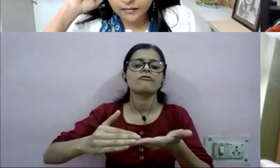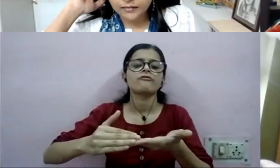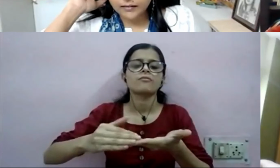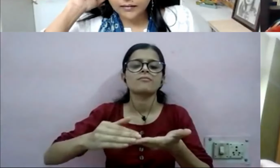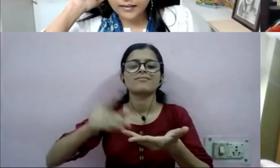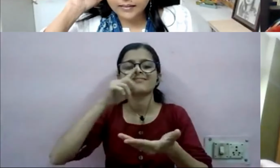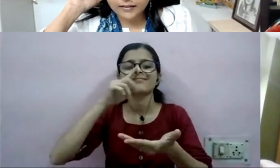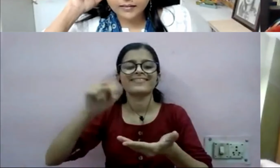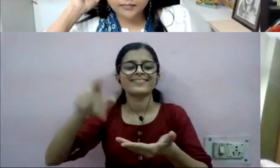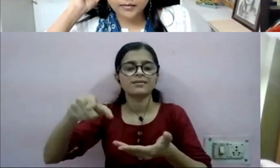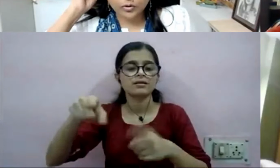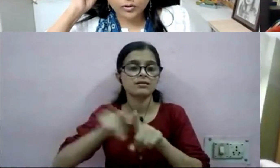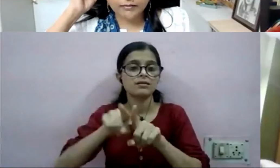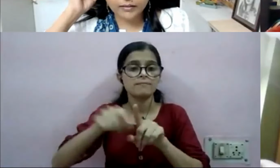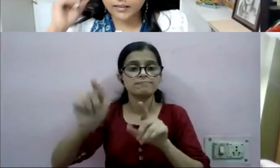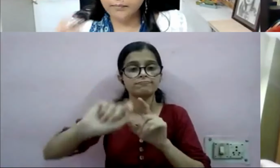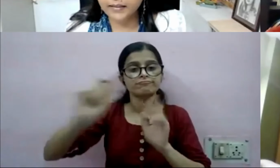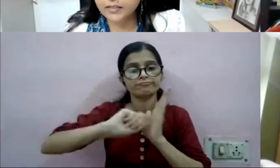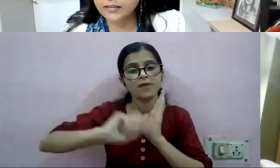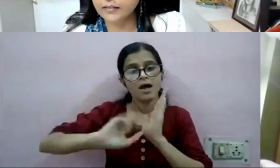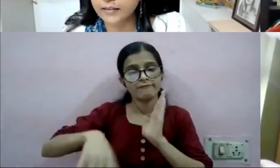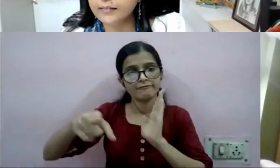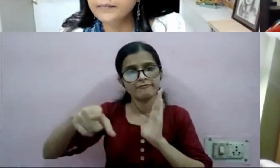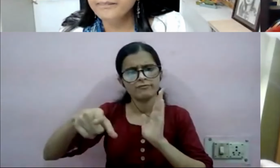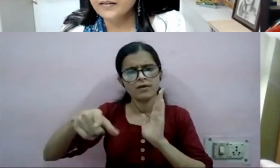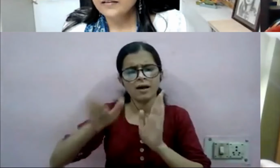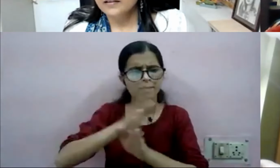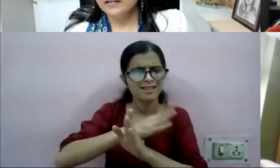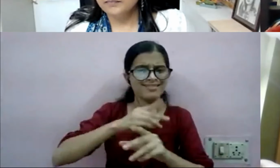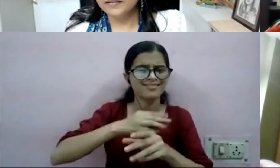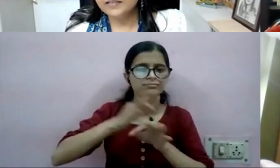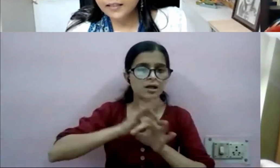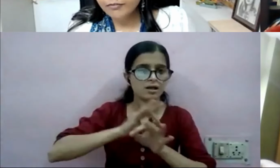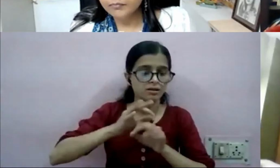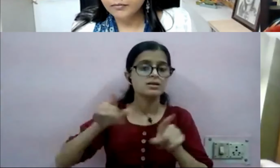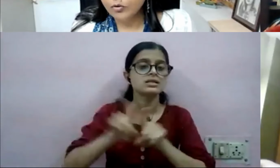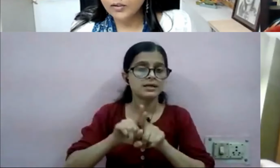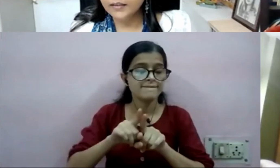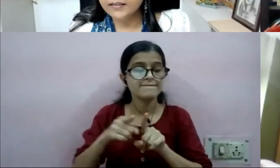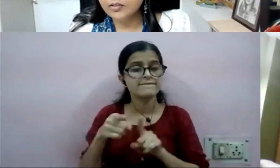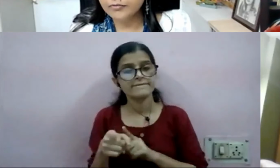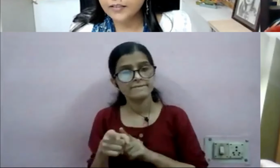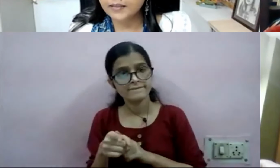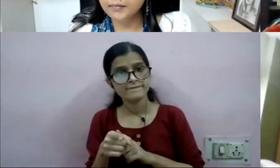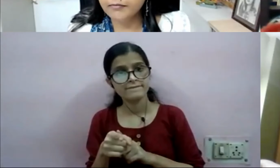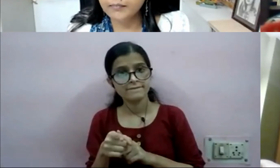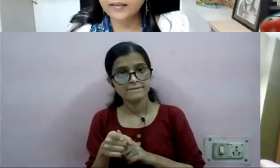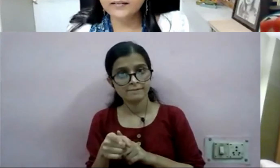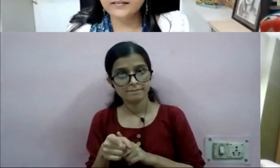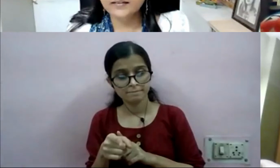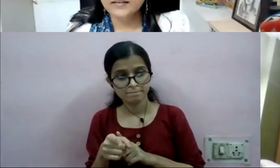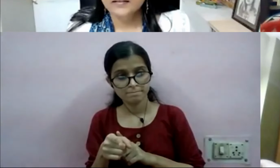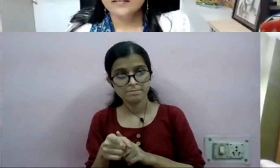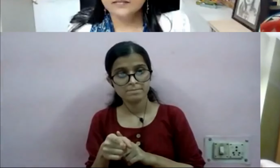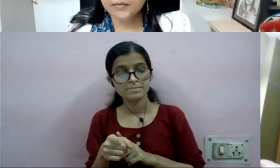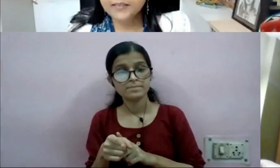Nandini has written about and which I mentioned earlier, but seen from the focal lens of disabled